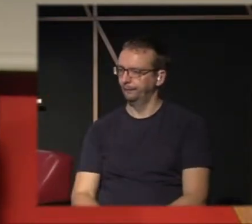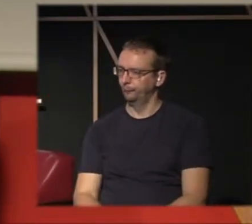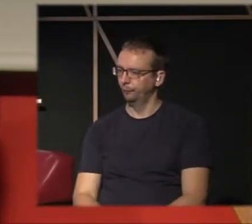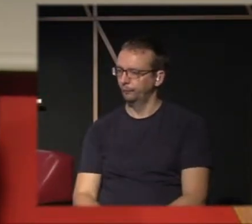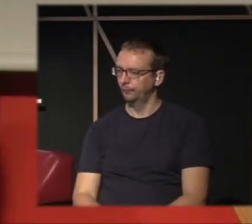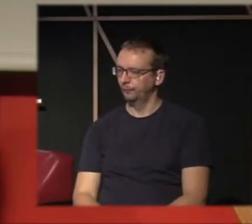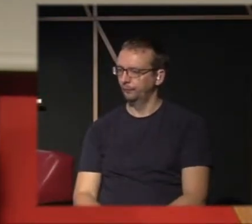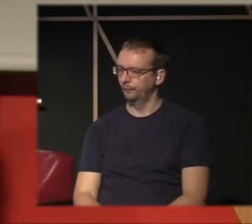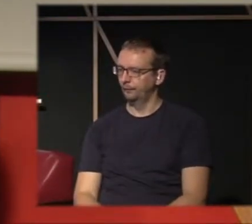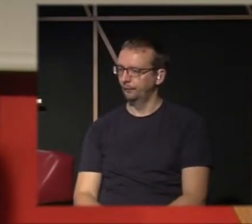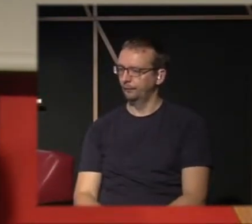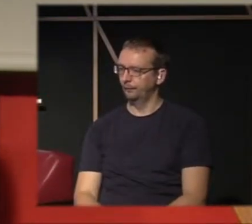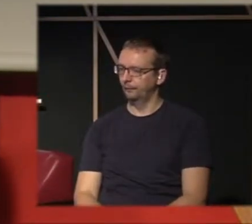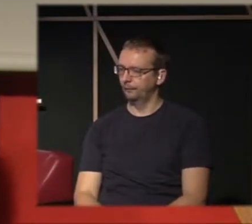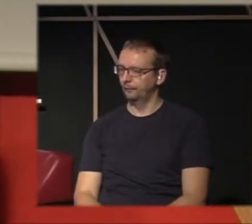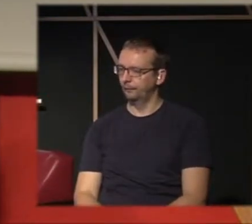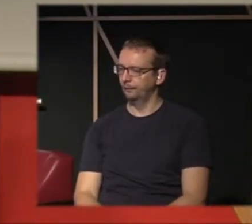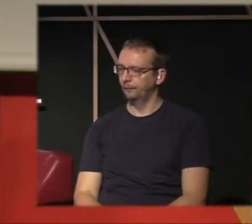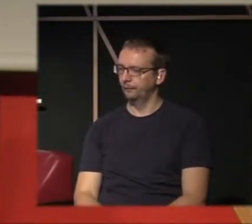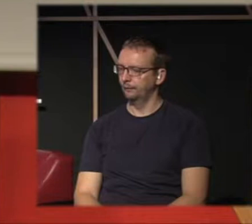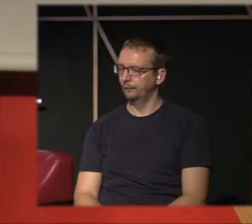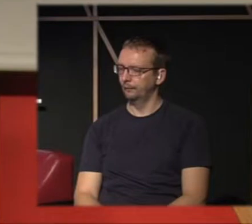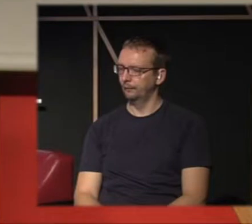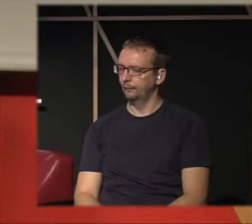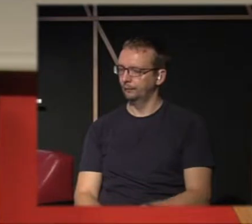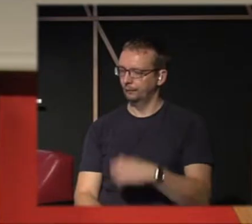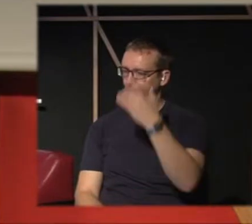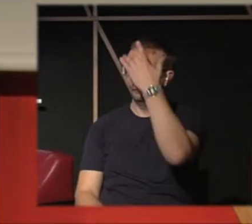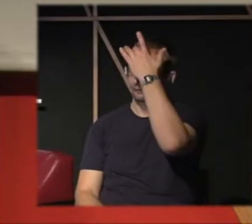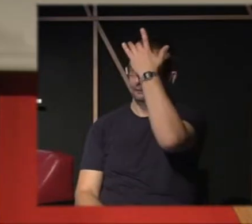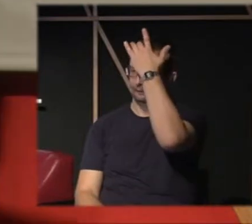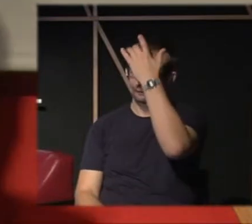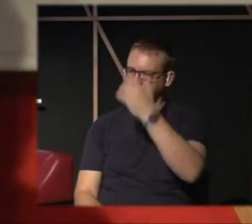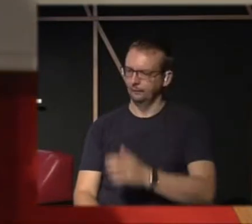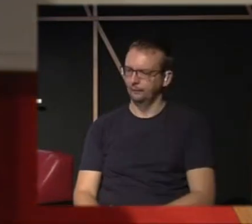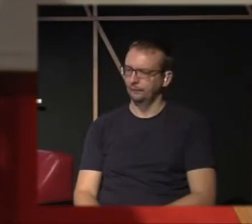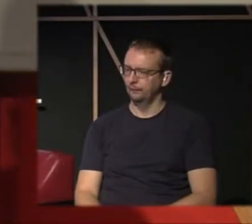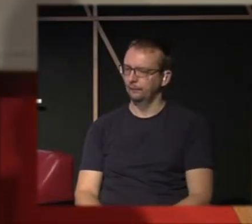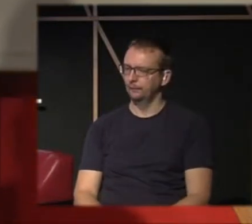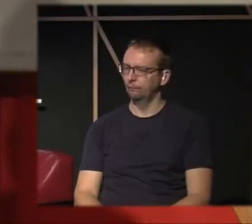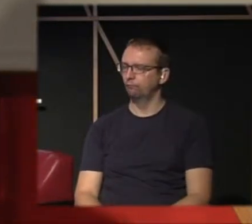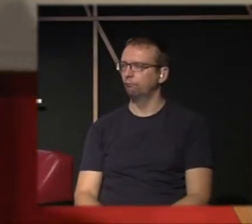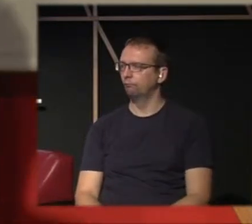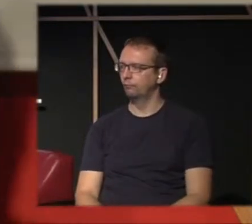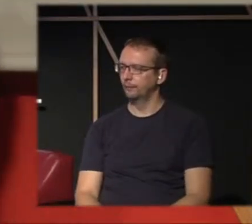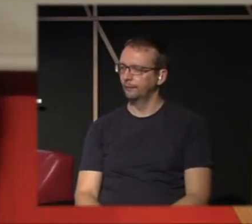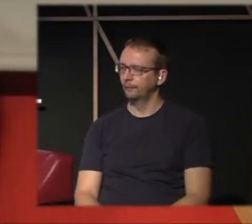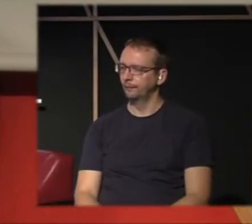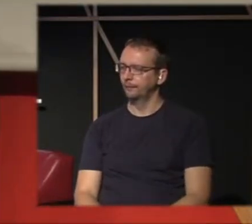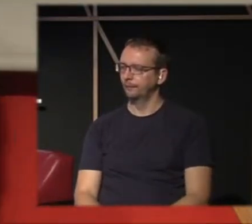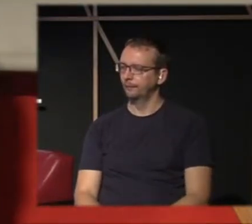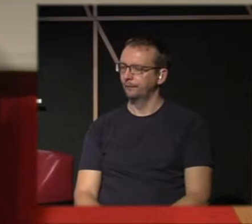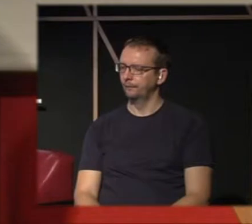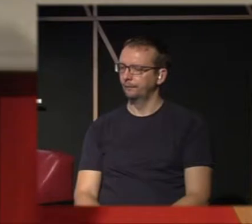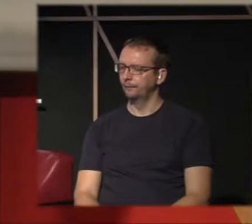cities across Europe in the 12. Now I think this is the key